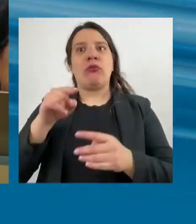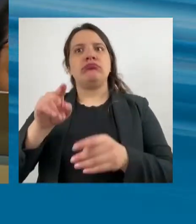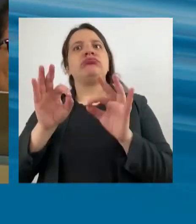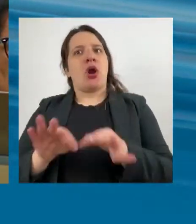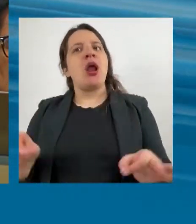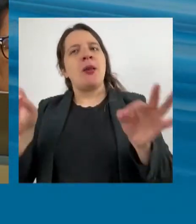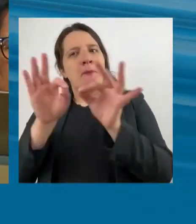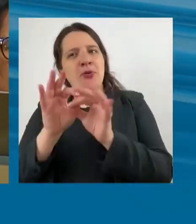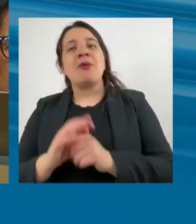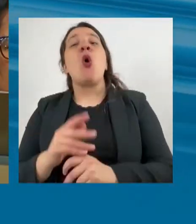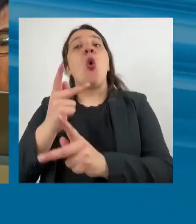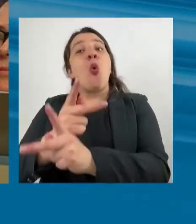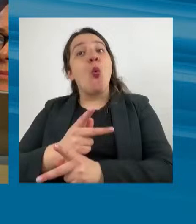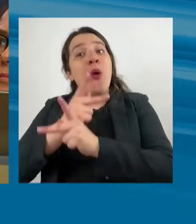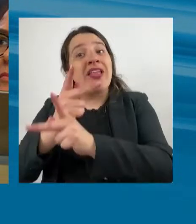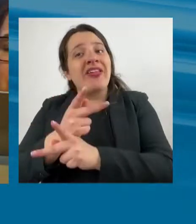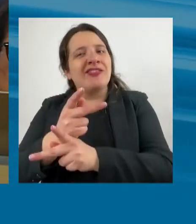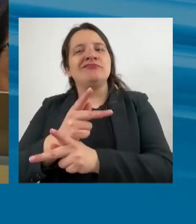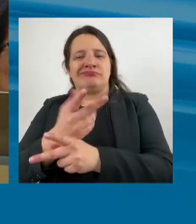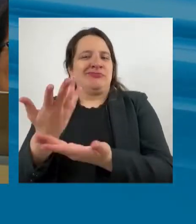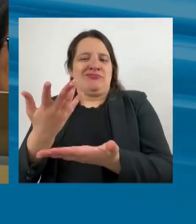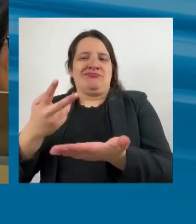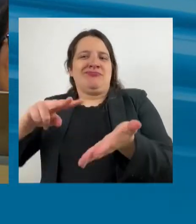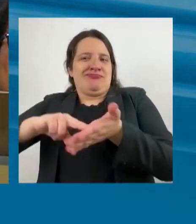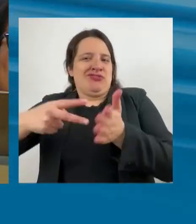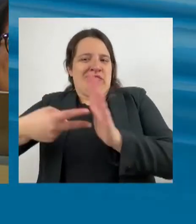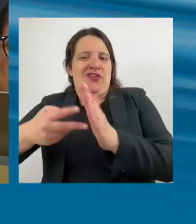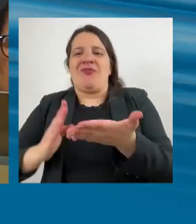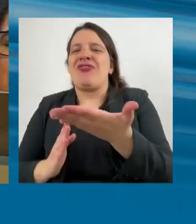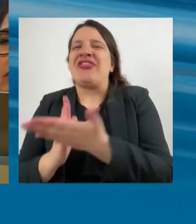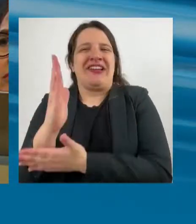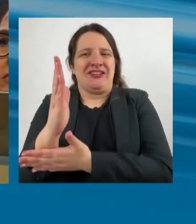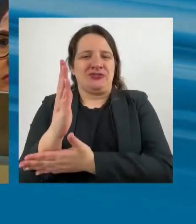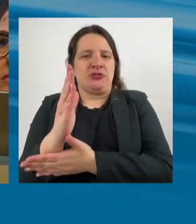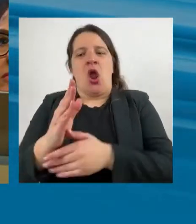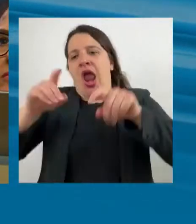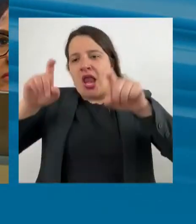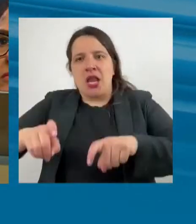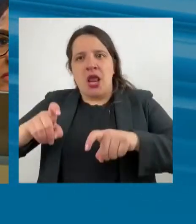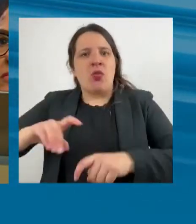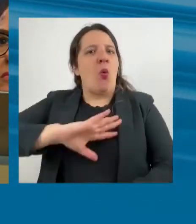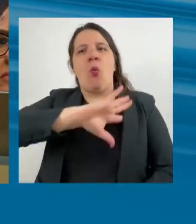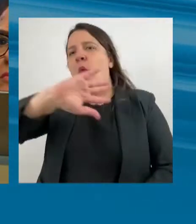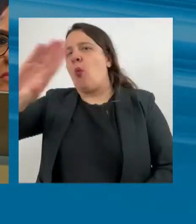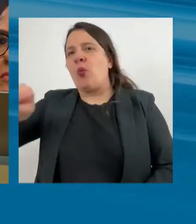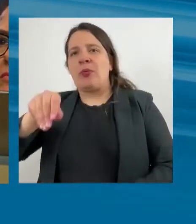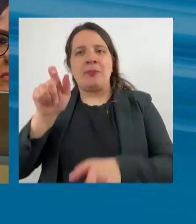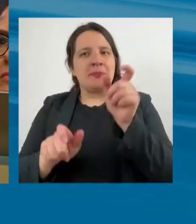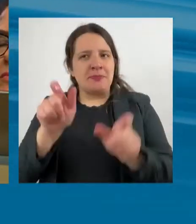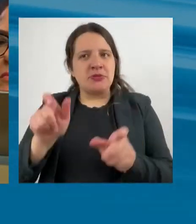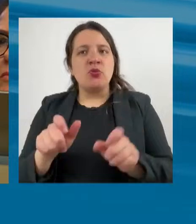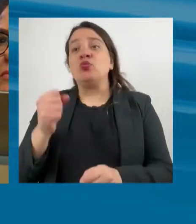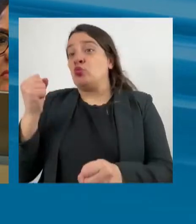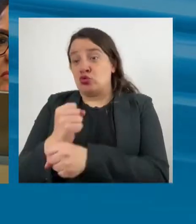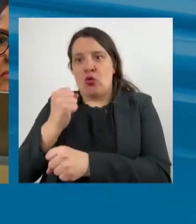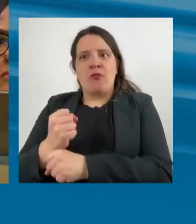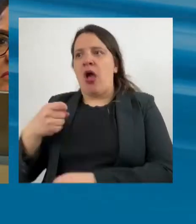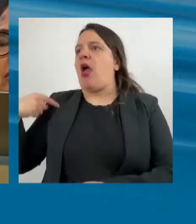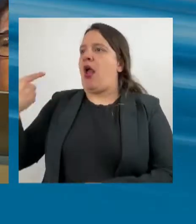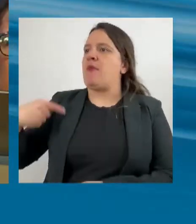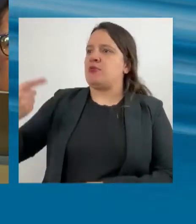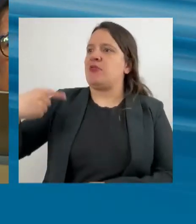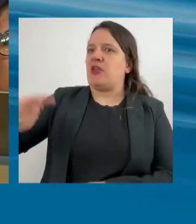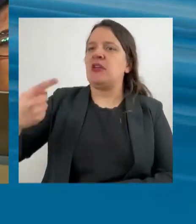discussion very seriously. Care is a right and a need of all people. It is also